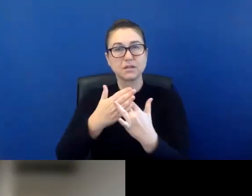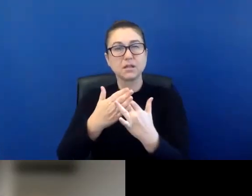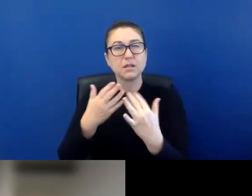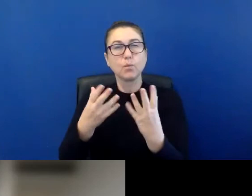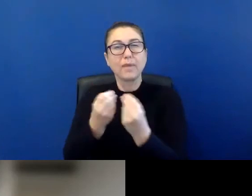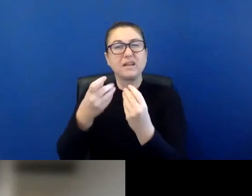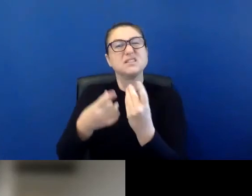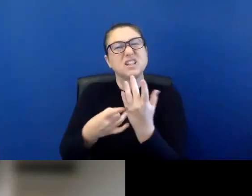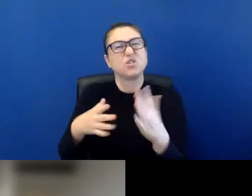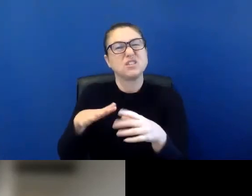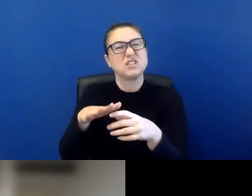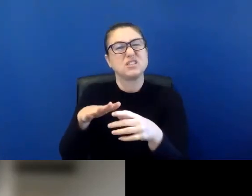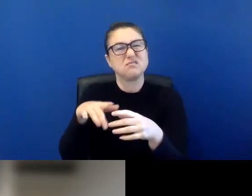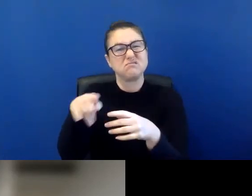technology.